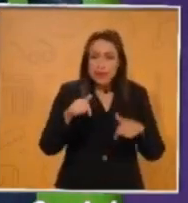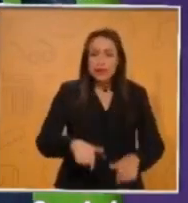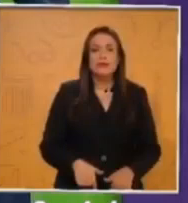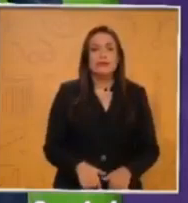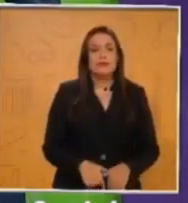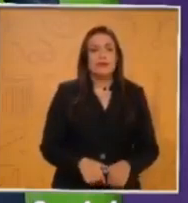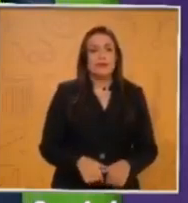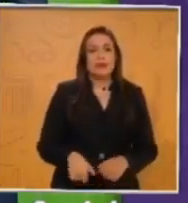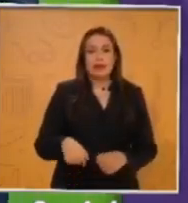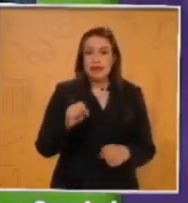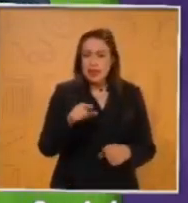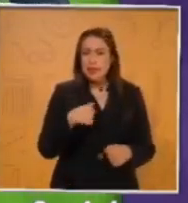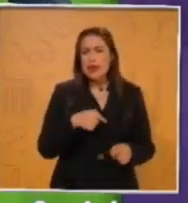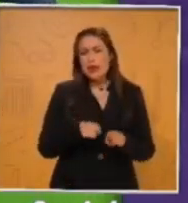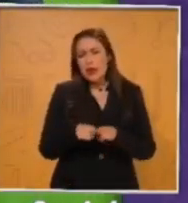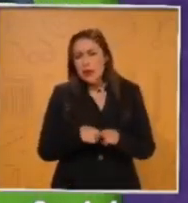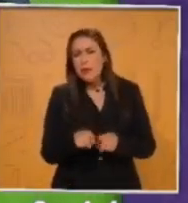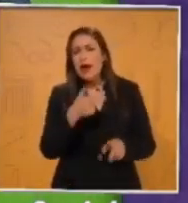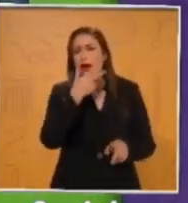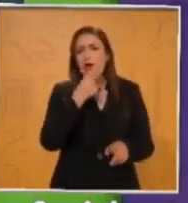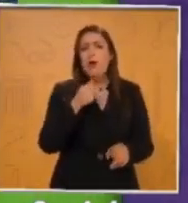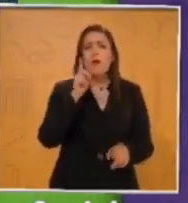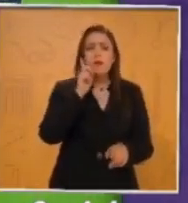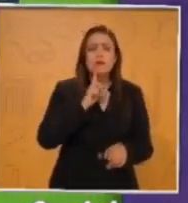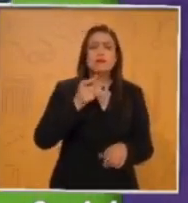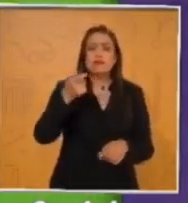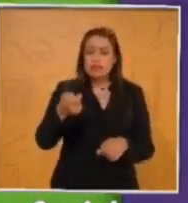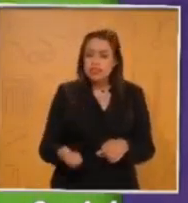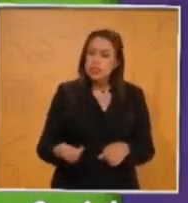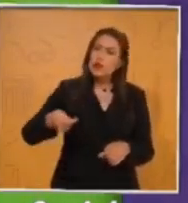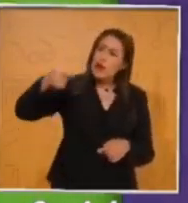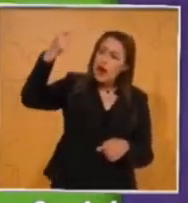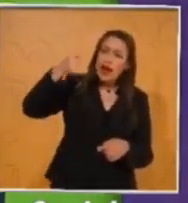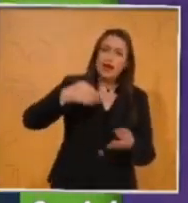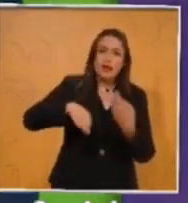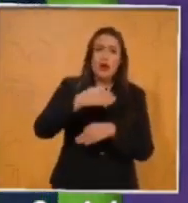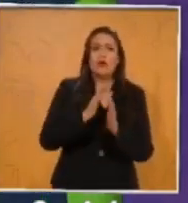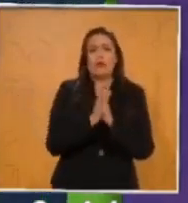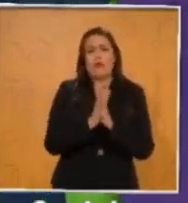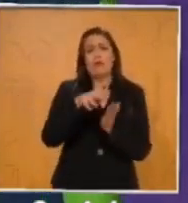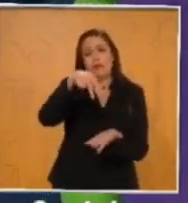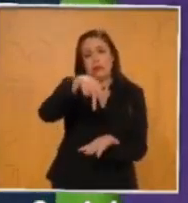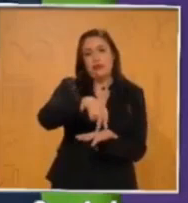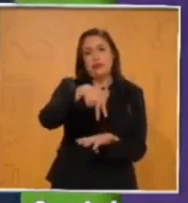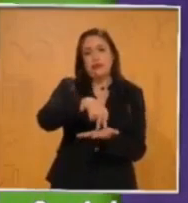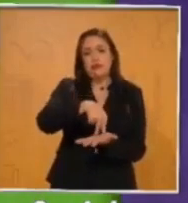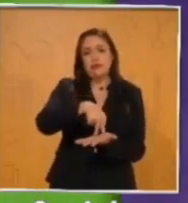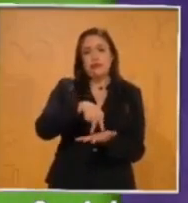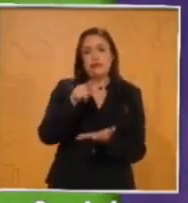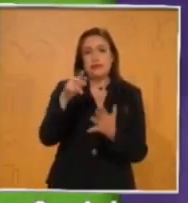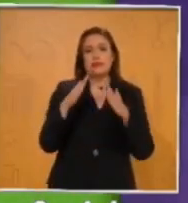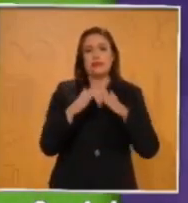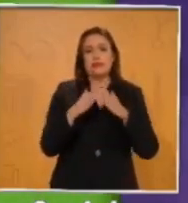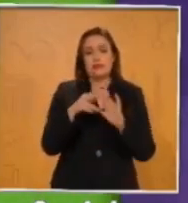your brother and take your little sister. Stand up, please, at home.